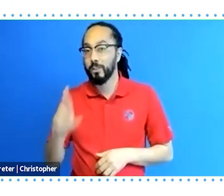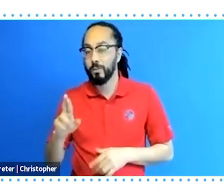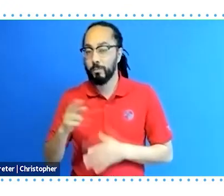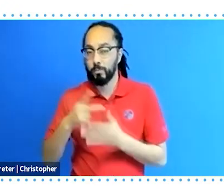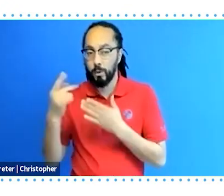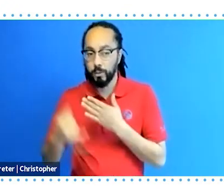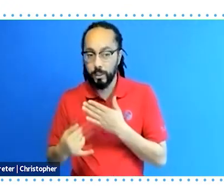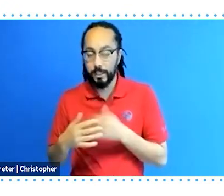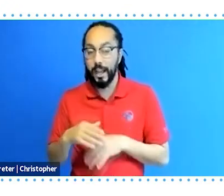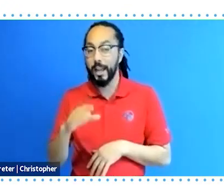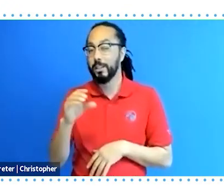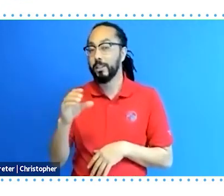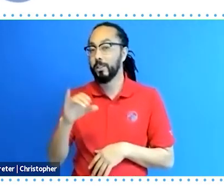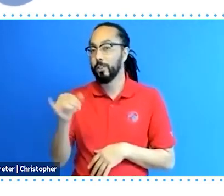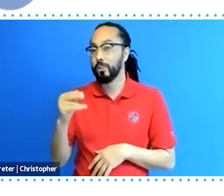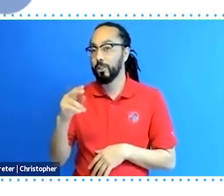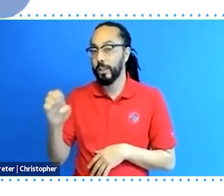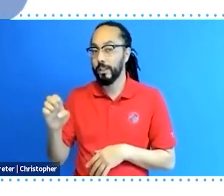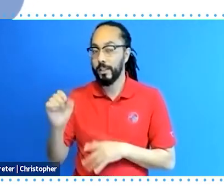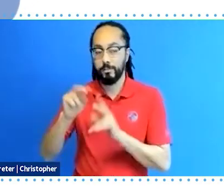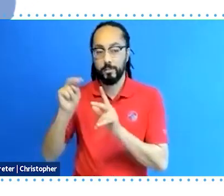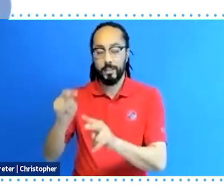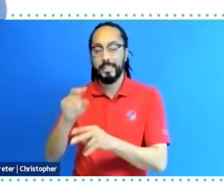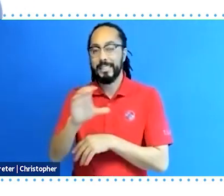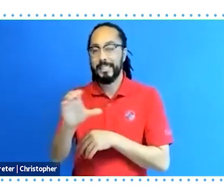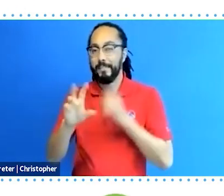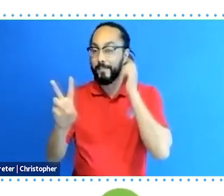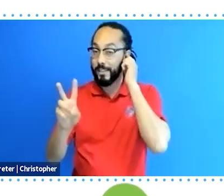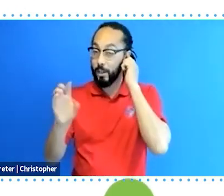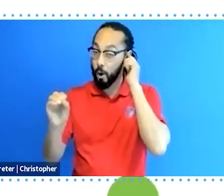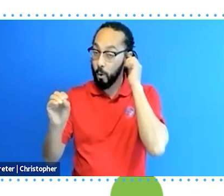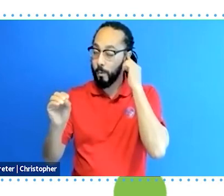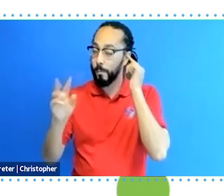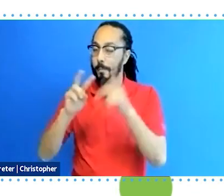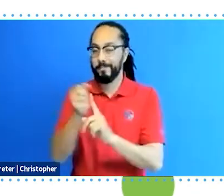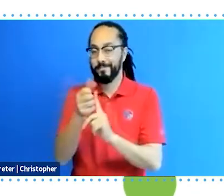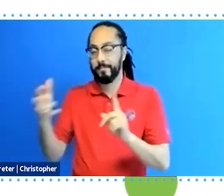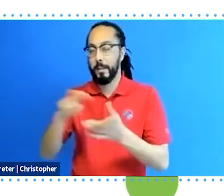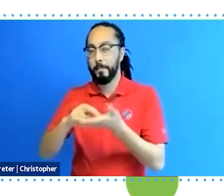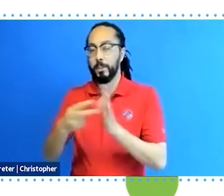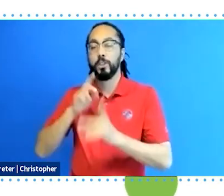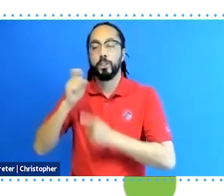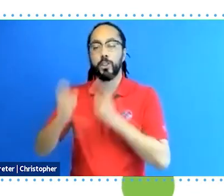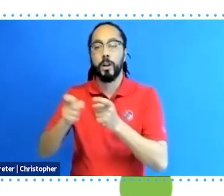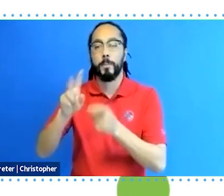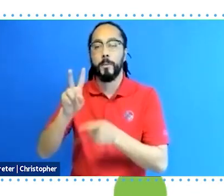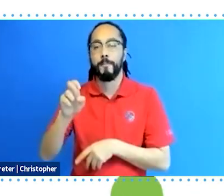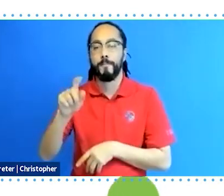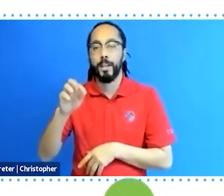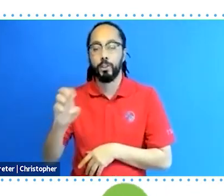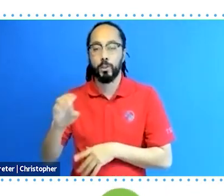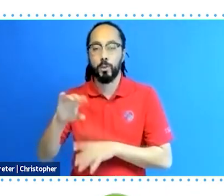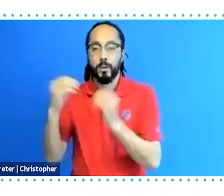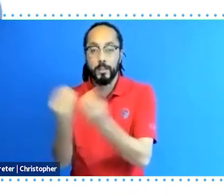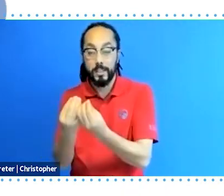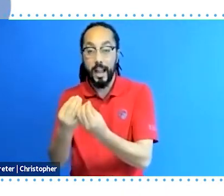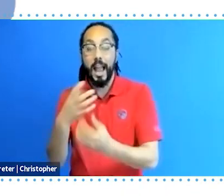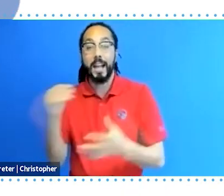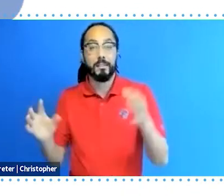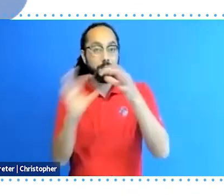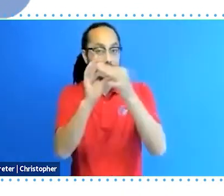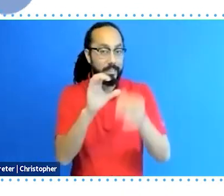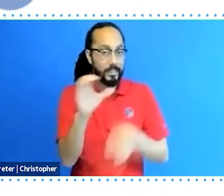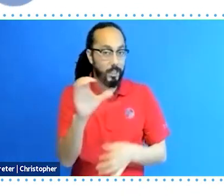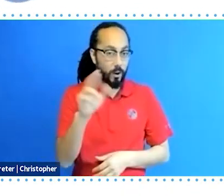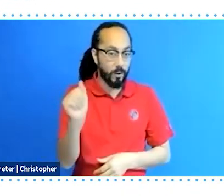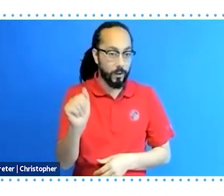at maybe CVOs and charitable venture organizations. And yes, we've got some limitations with CRA, but again, that goes back to the innovation.